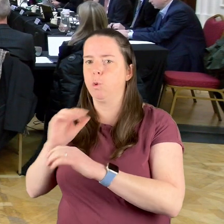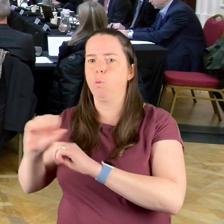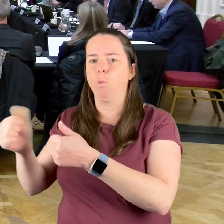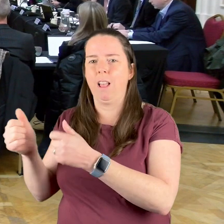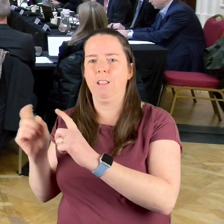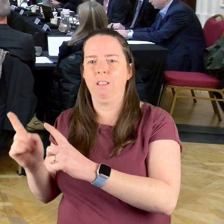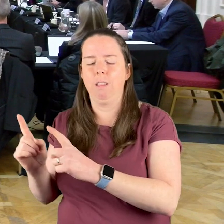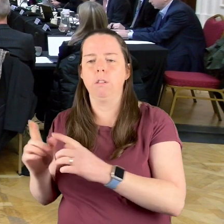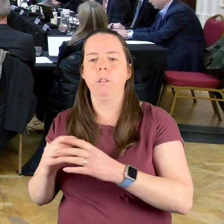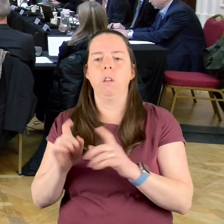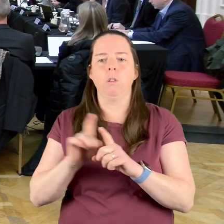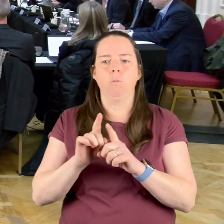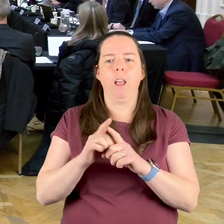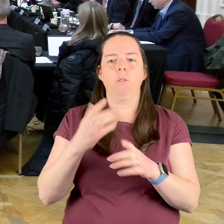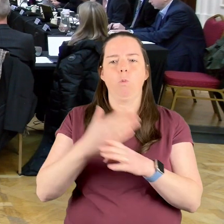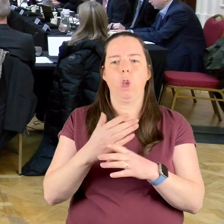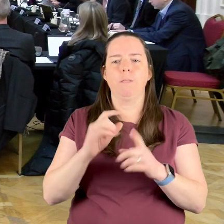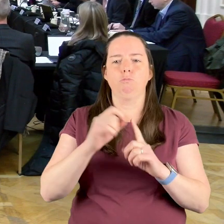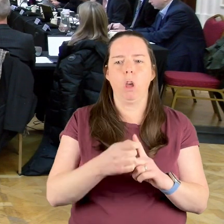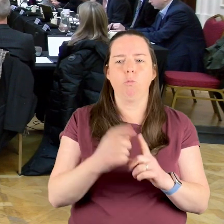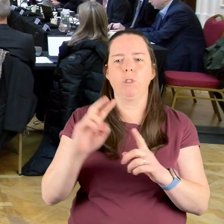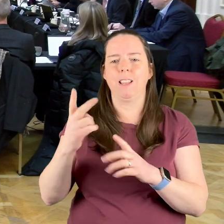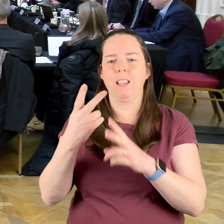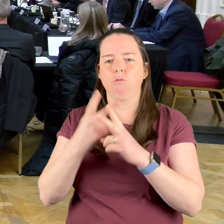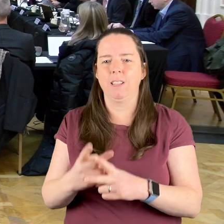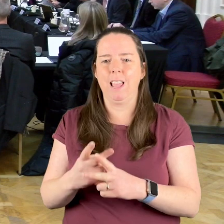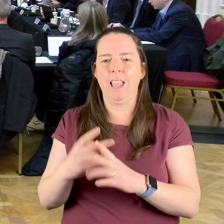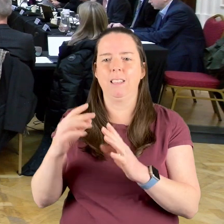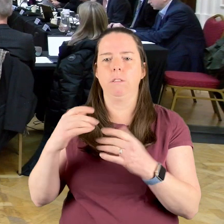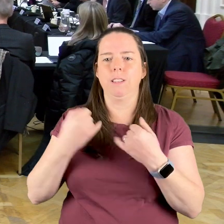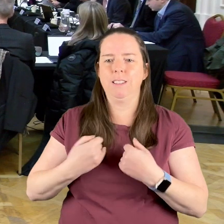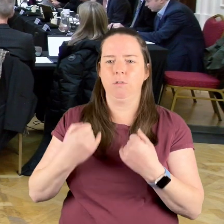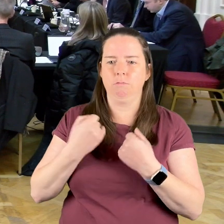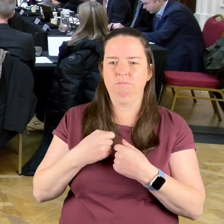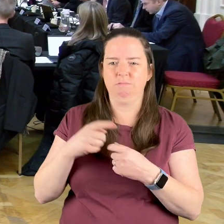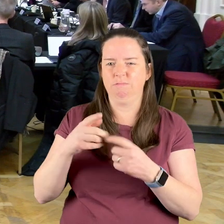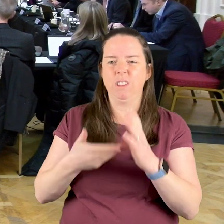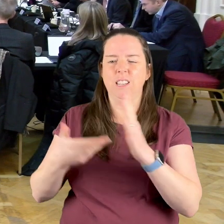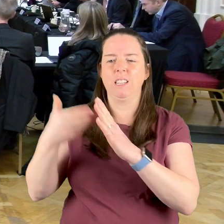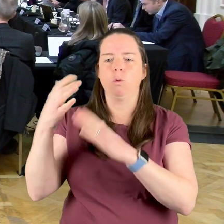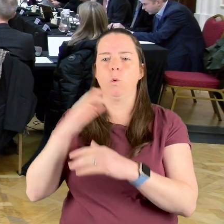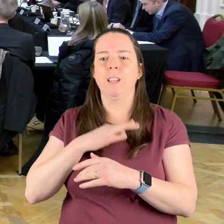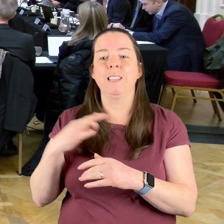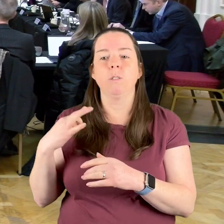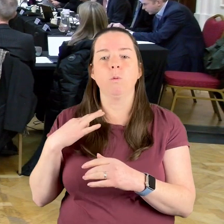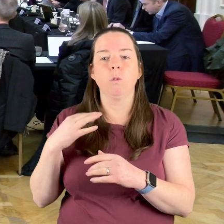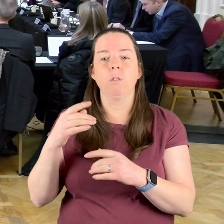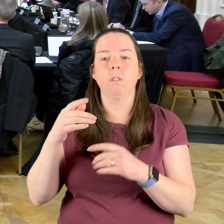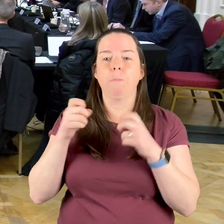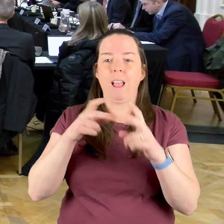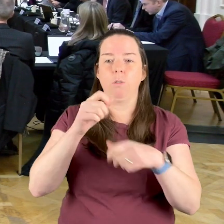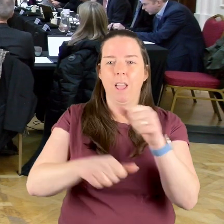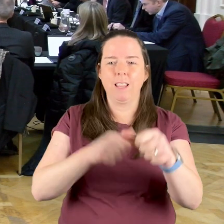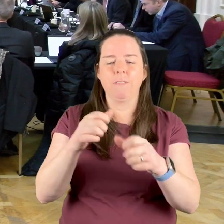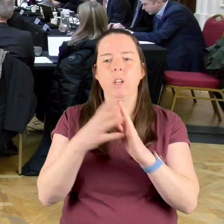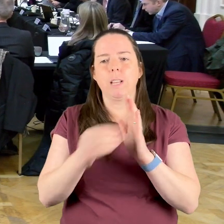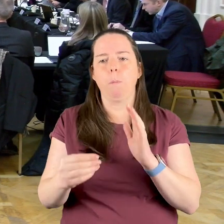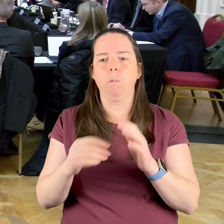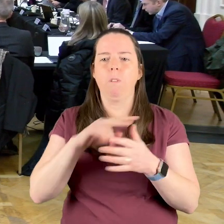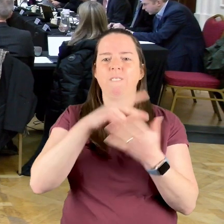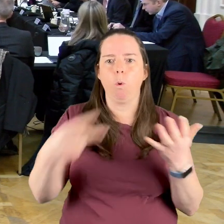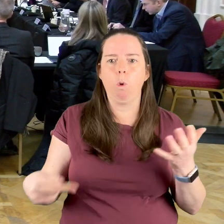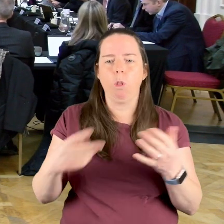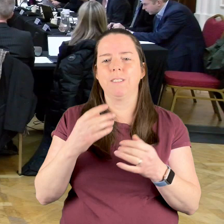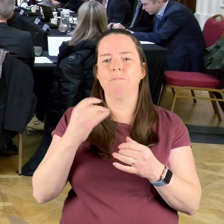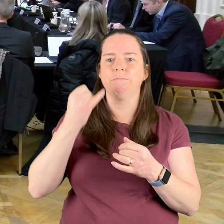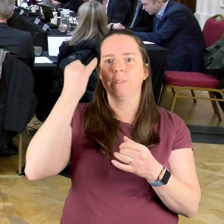going forward, as well as working with primary and secondary care clinicians on additional clinical pathways for things like falls and delirium